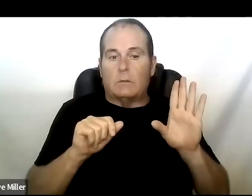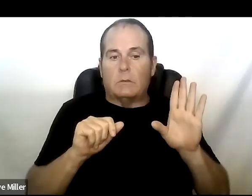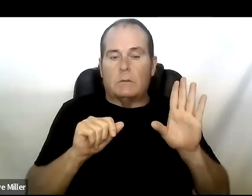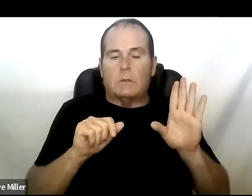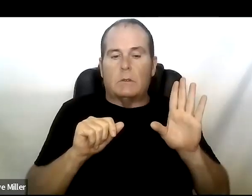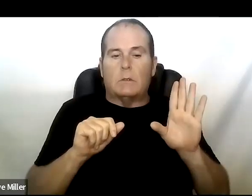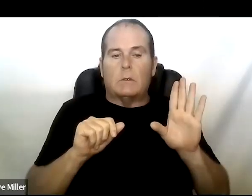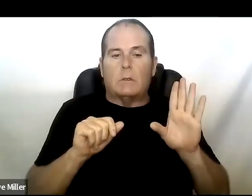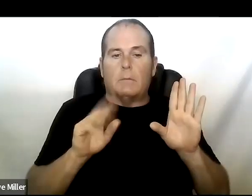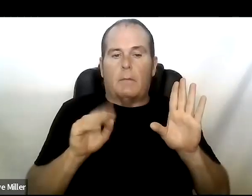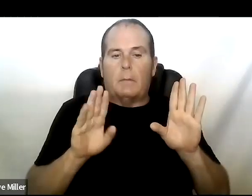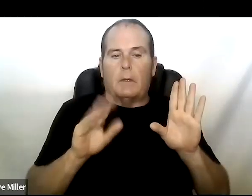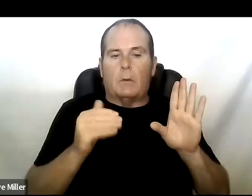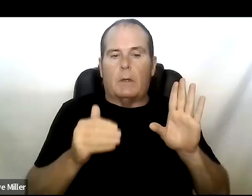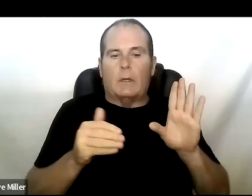Okay, Bobby, go ahead.